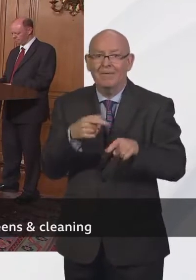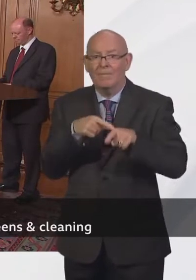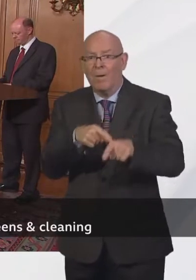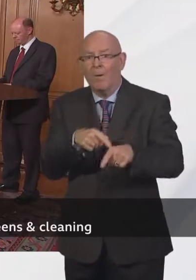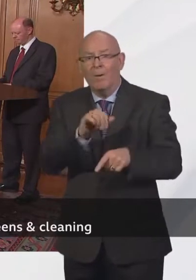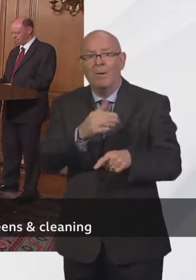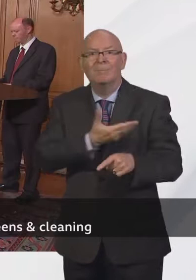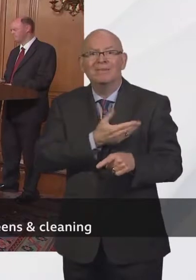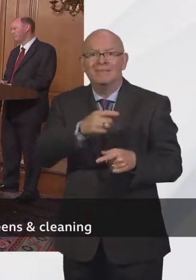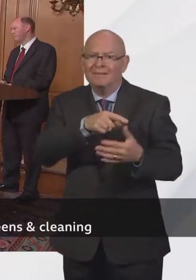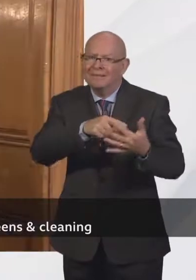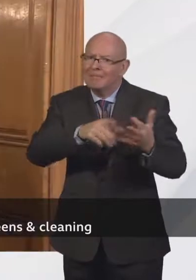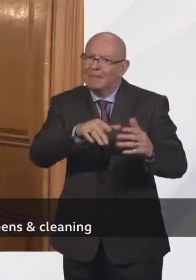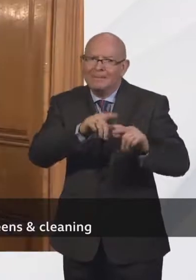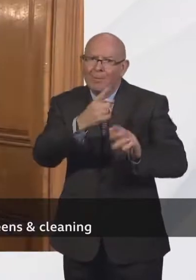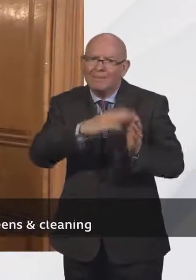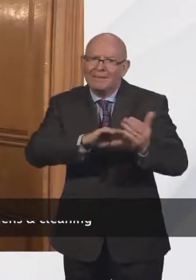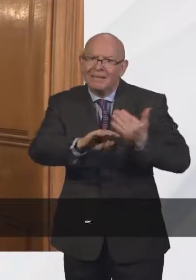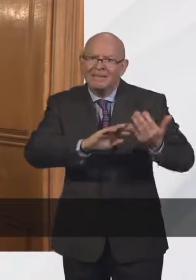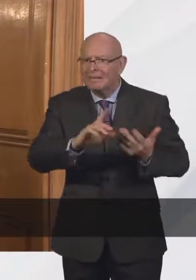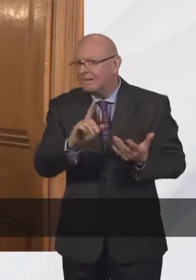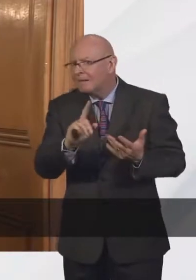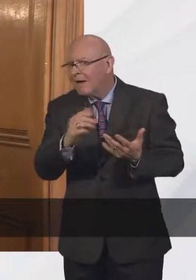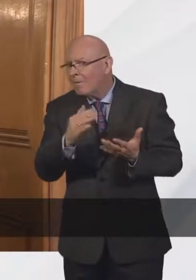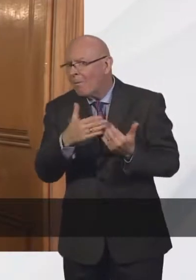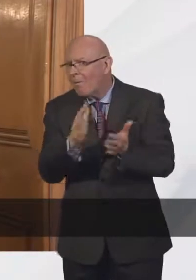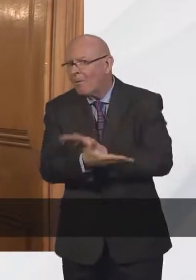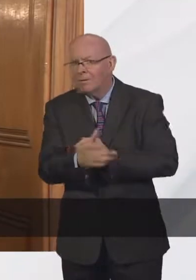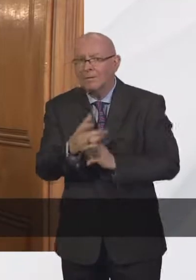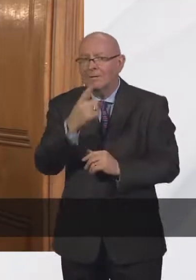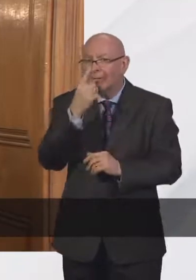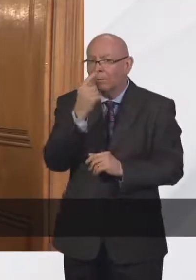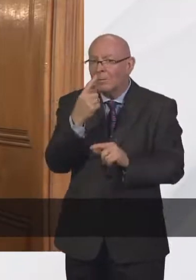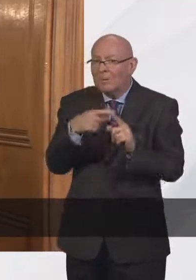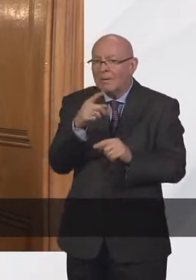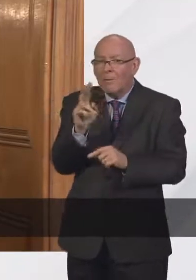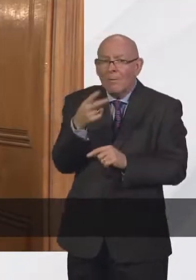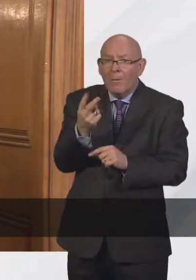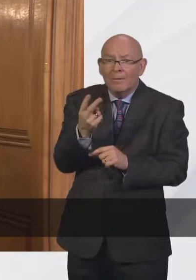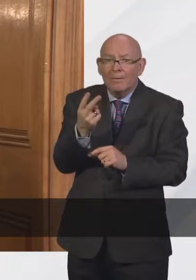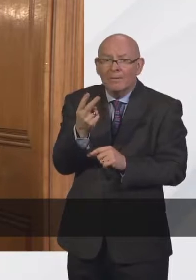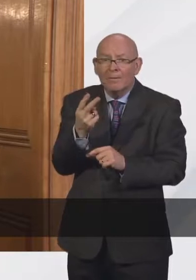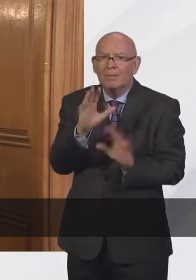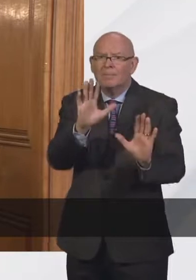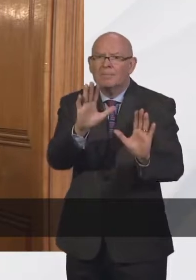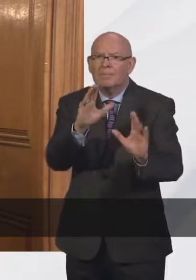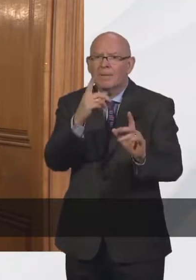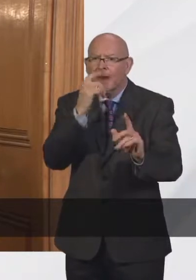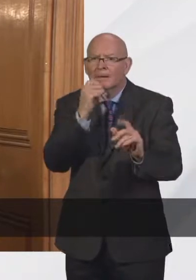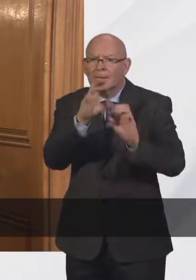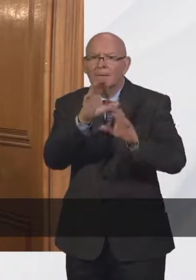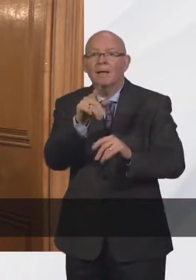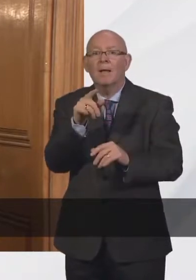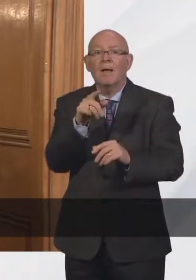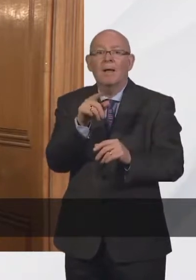social distancing themselves. But from my own perspective, and obviously we have to look at all these things in the round. The thing that's